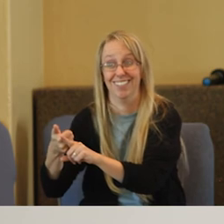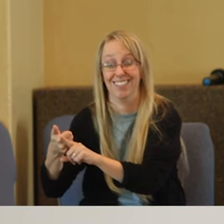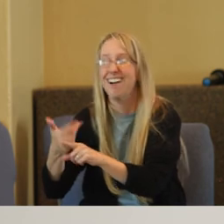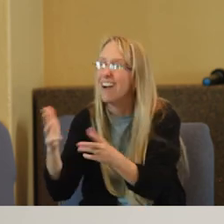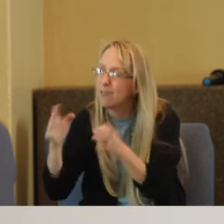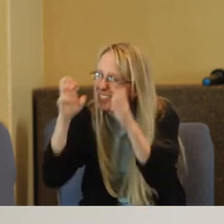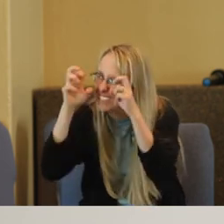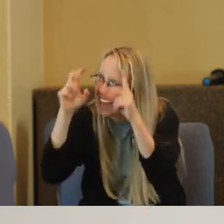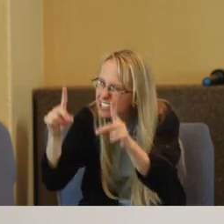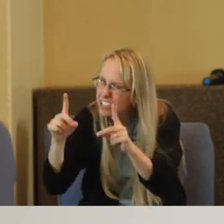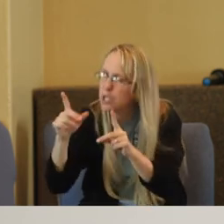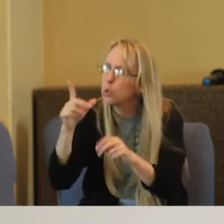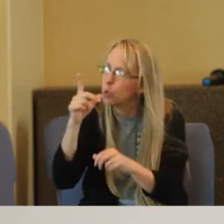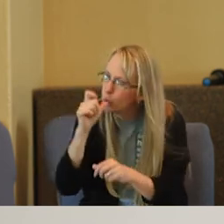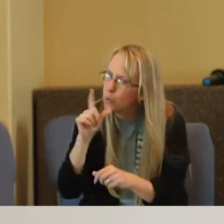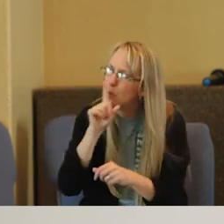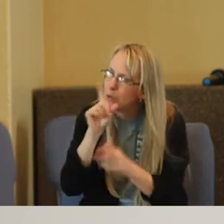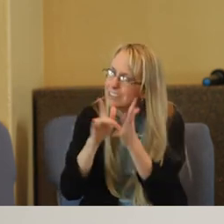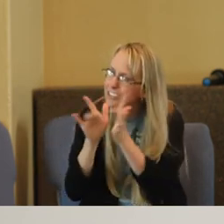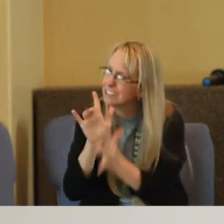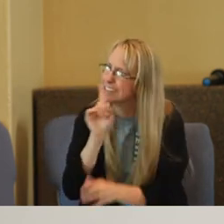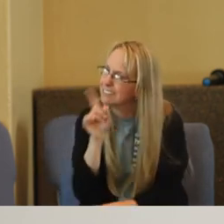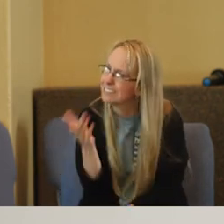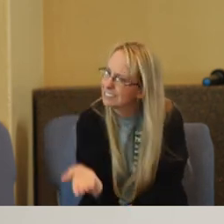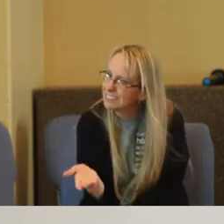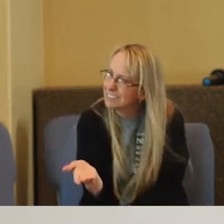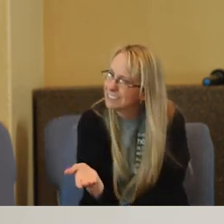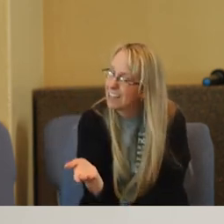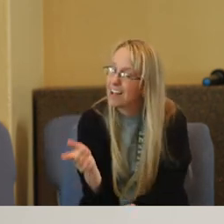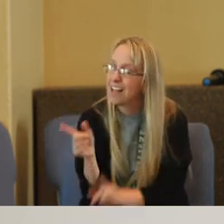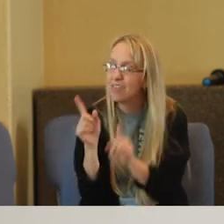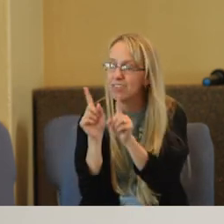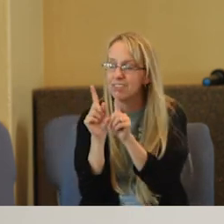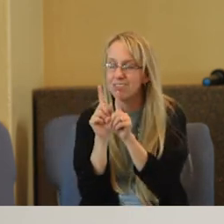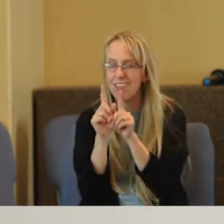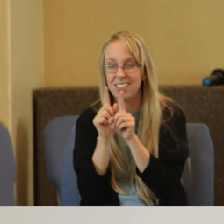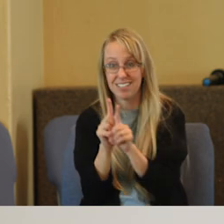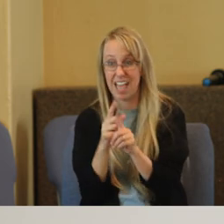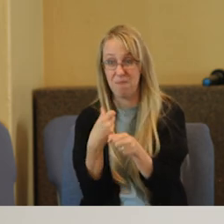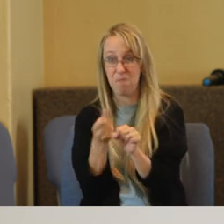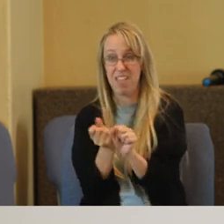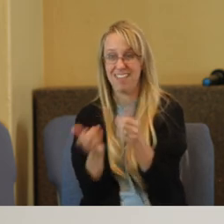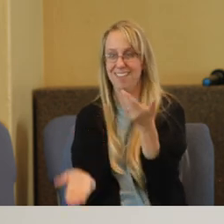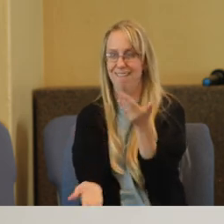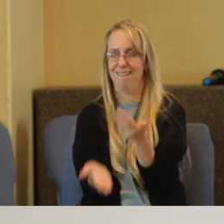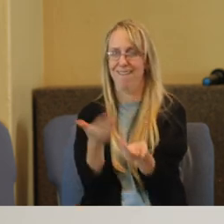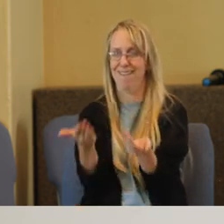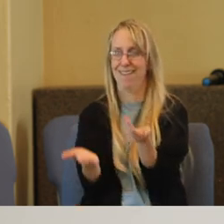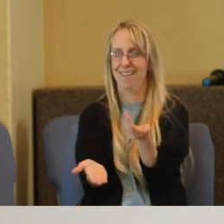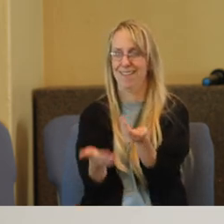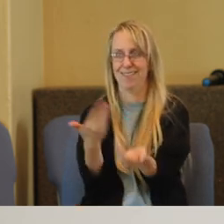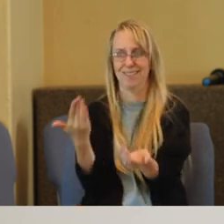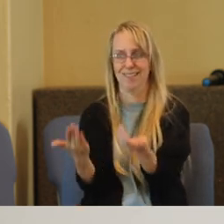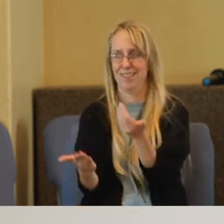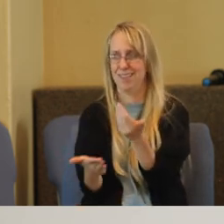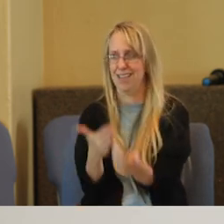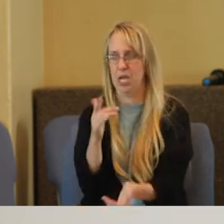people on who the real Jesus is, the disciple making is a piece of cake. We don't need to